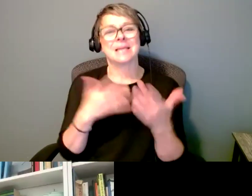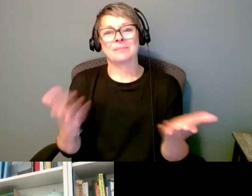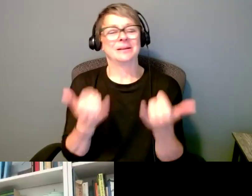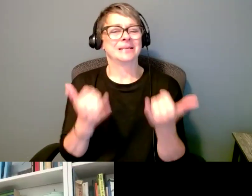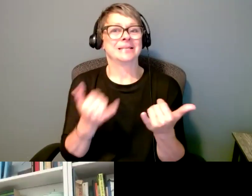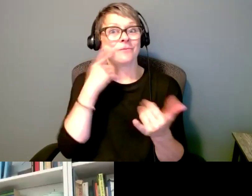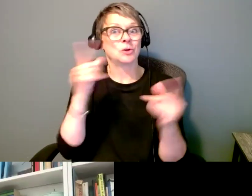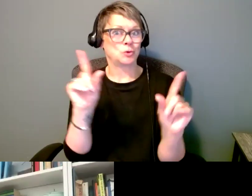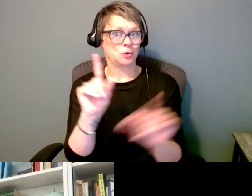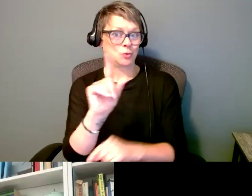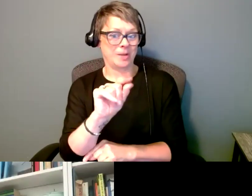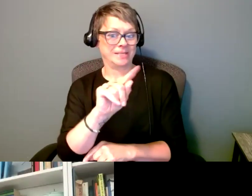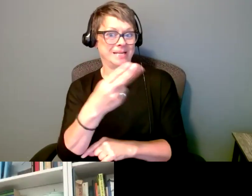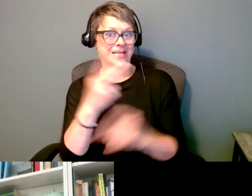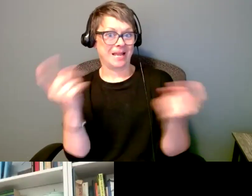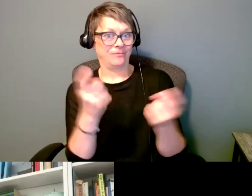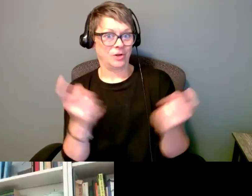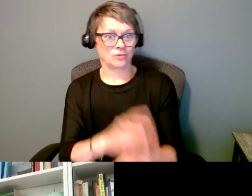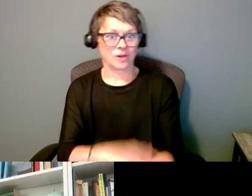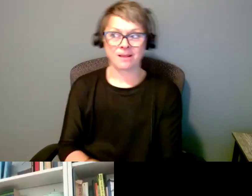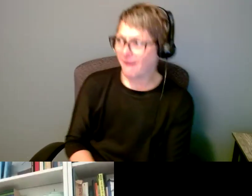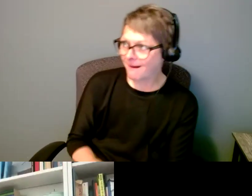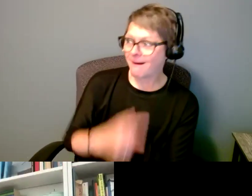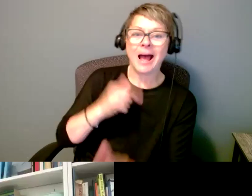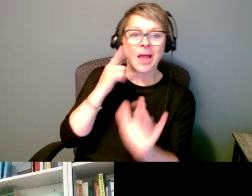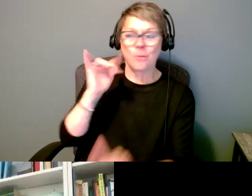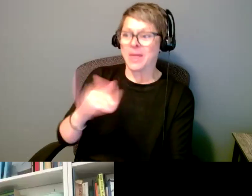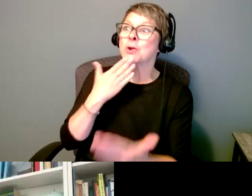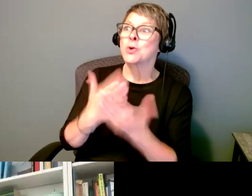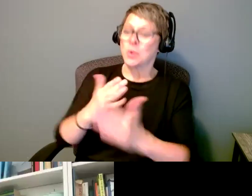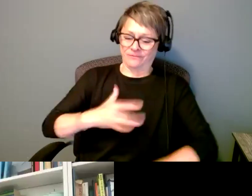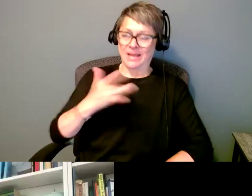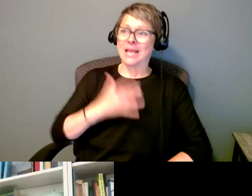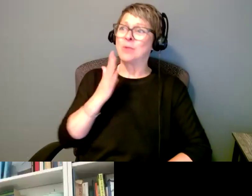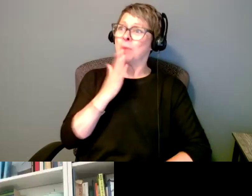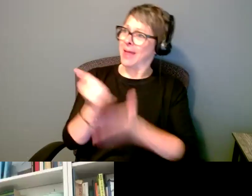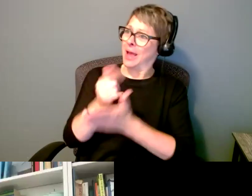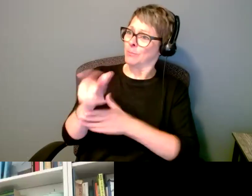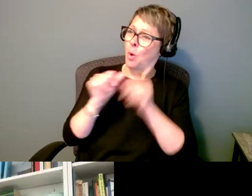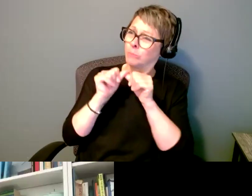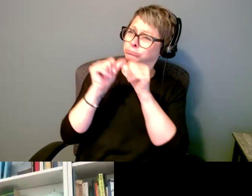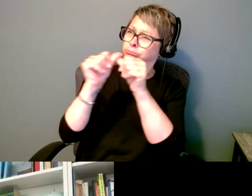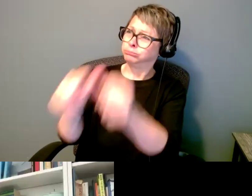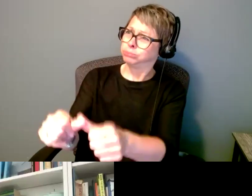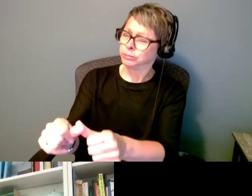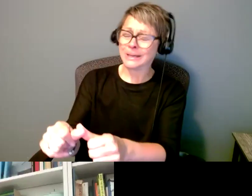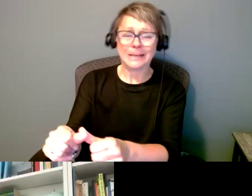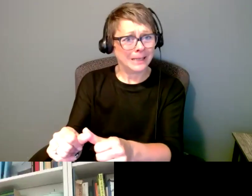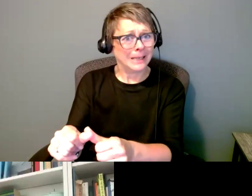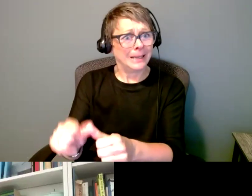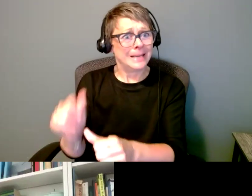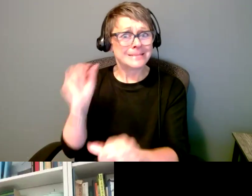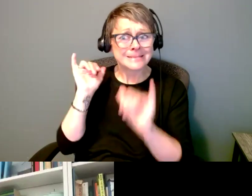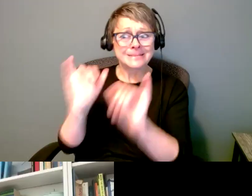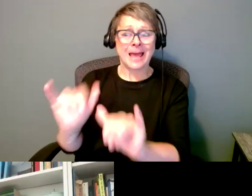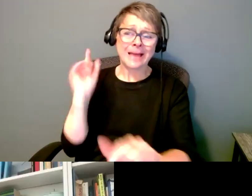much. Secretary of State, I hope that this good feeling will sustain you, because I'm not sure what else is going to sustain you as you continue